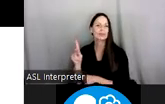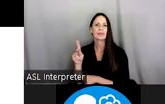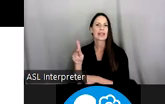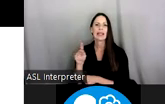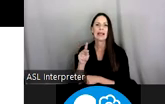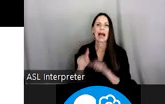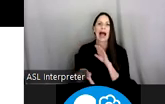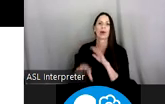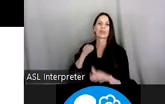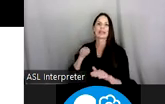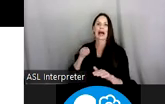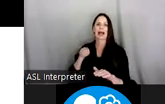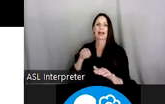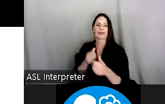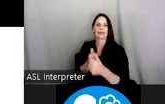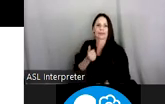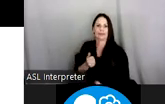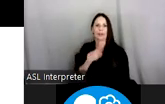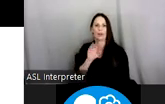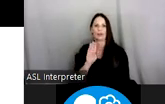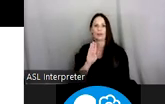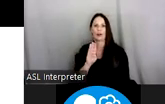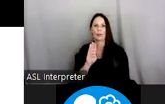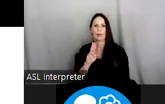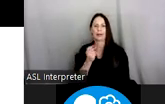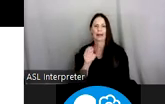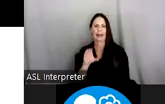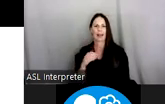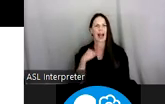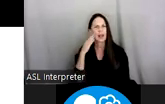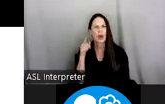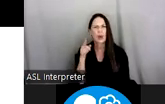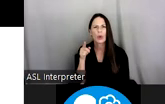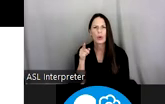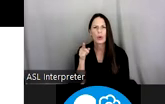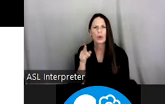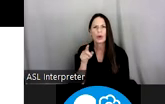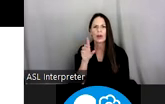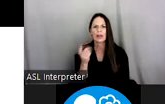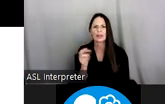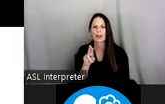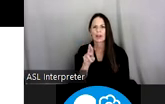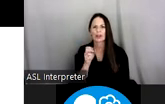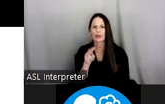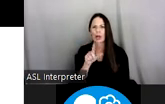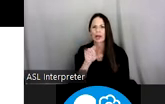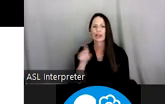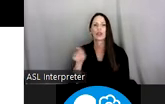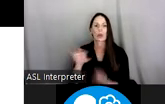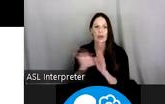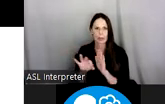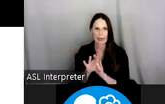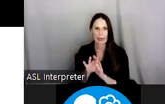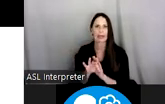And Dr. Ron Lee, I know you were nominated to do Children, Youth, and Families. I need to connect with you